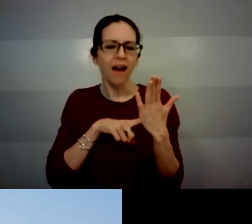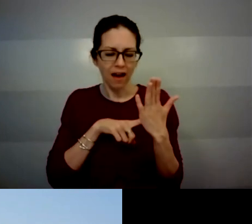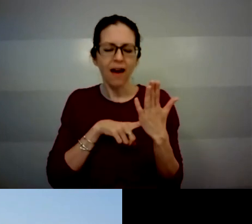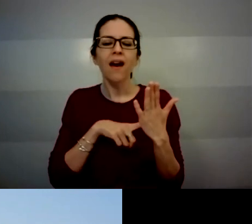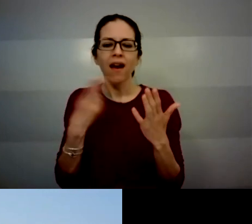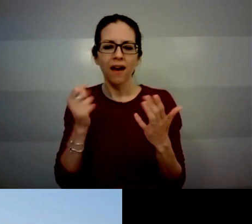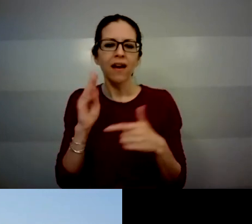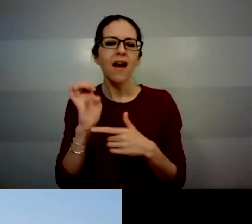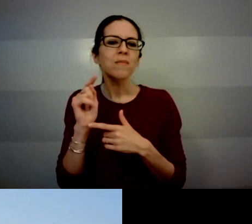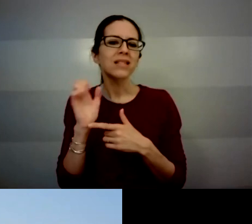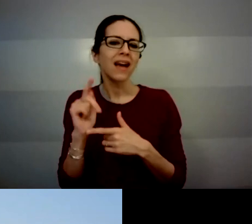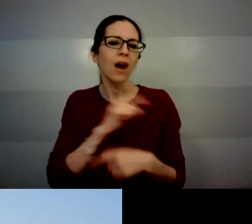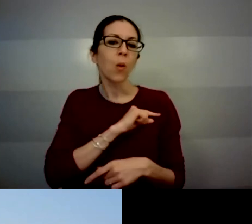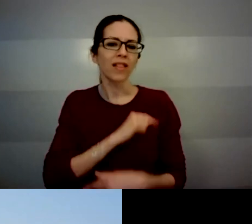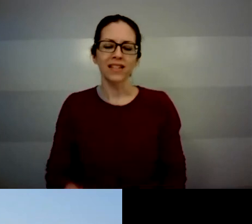habitat quality.